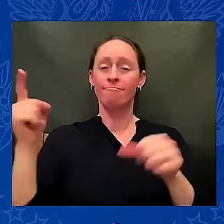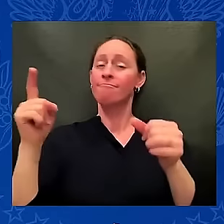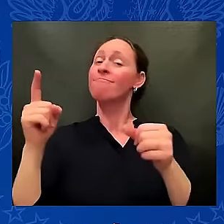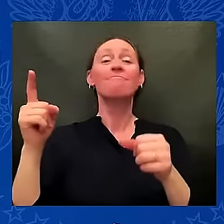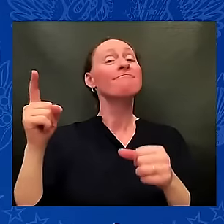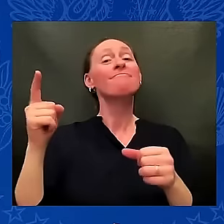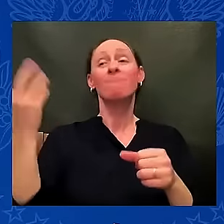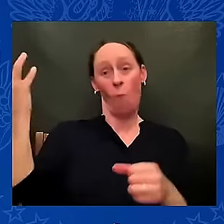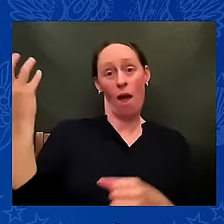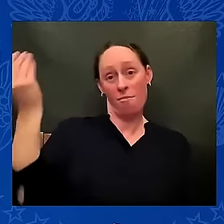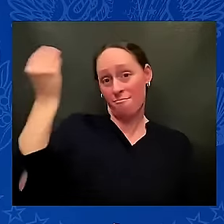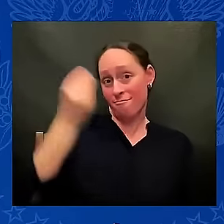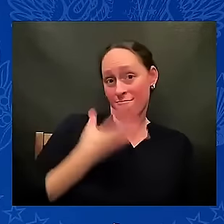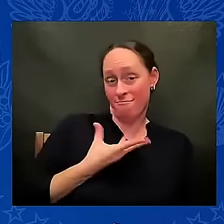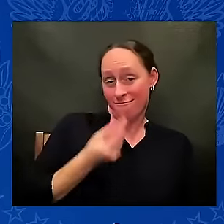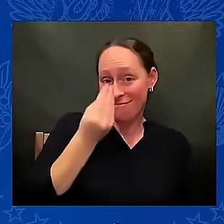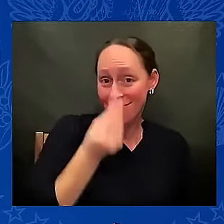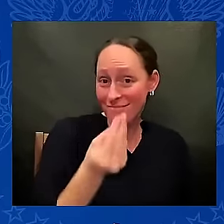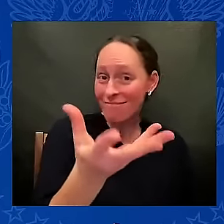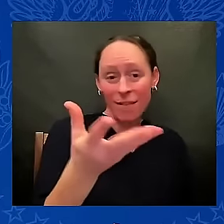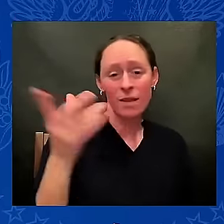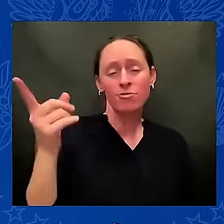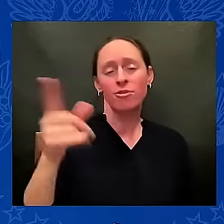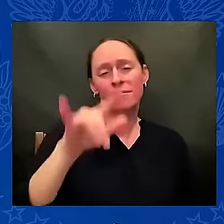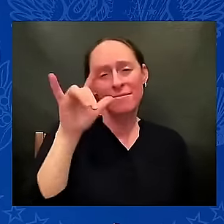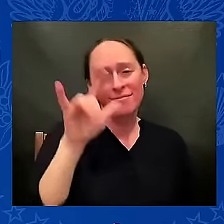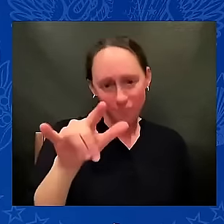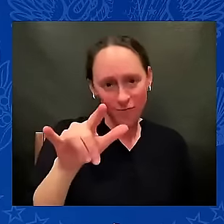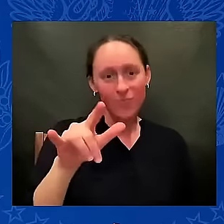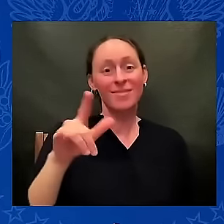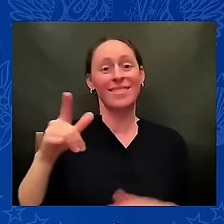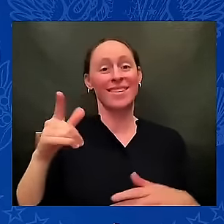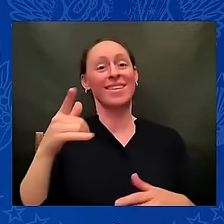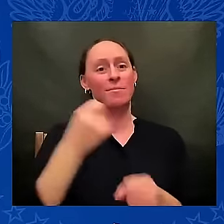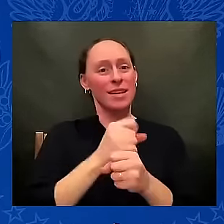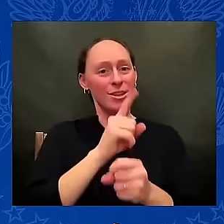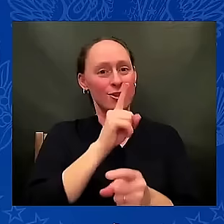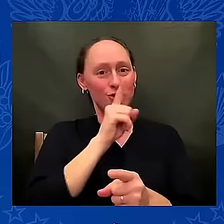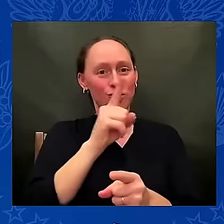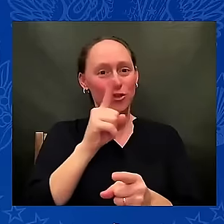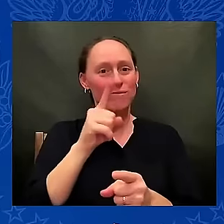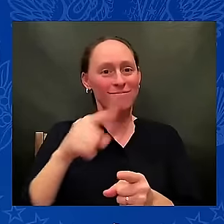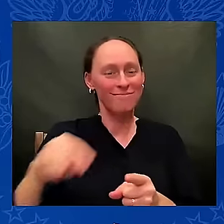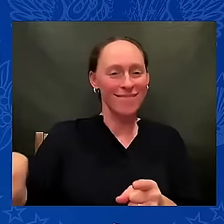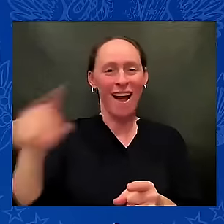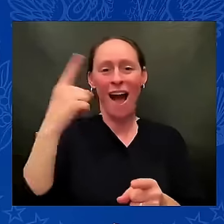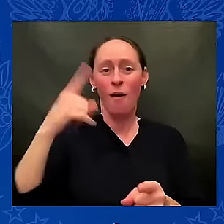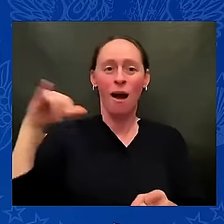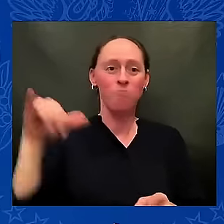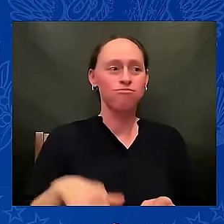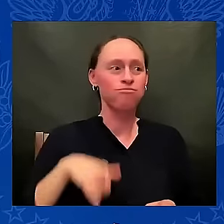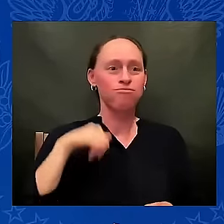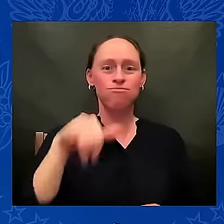home. Because every time she goes, she spent a lot of time, excuse me for saying this, the Navajo Nation.